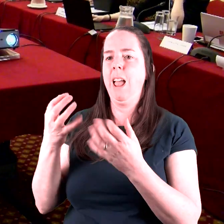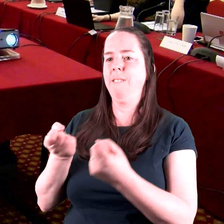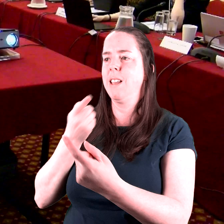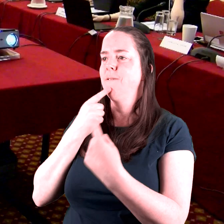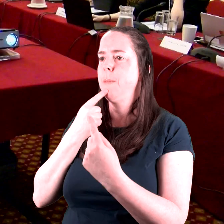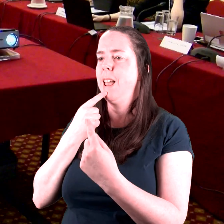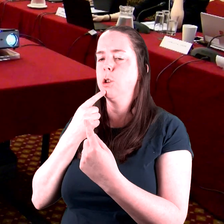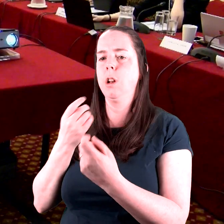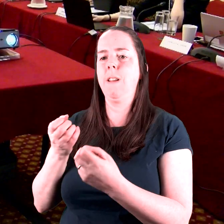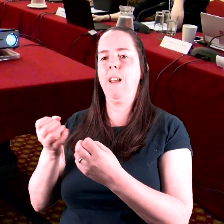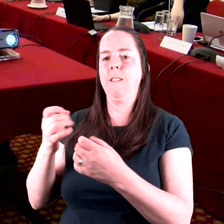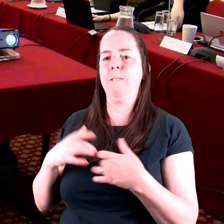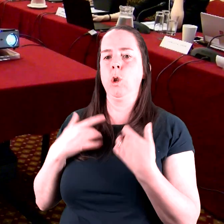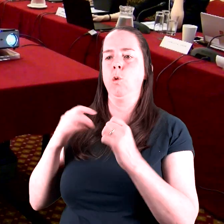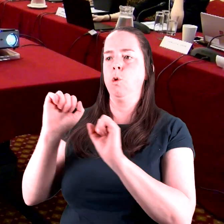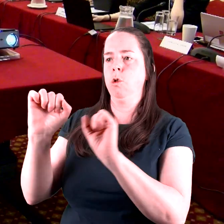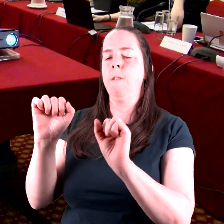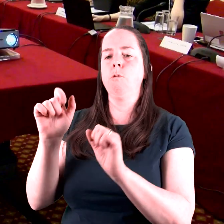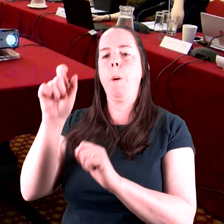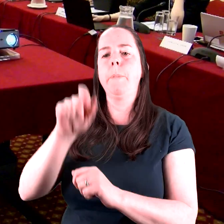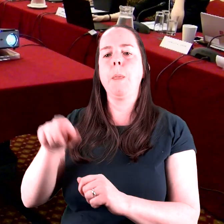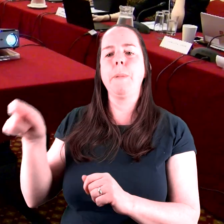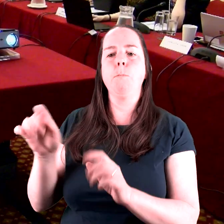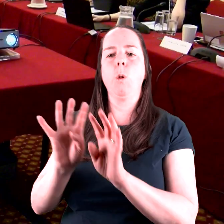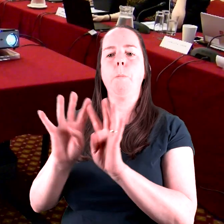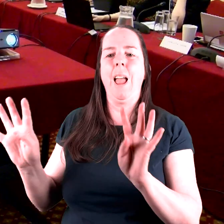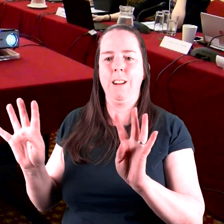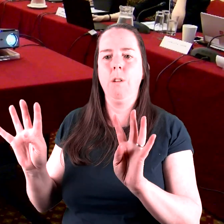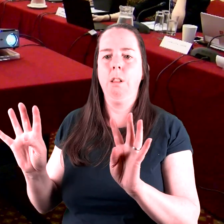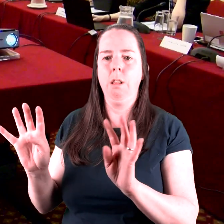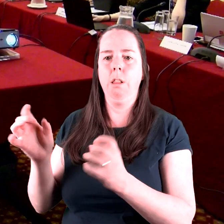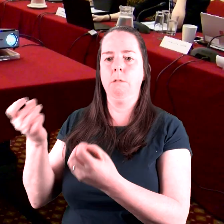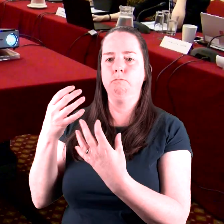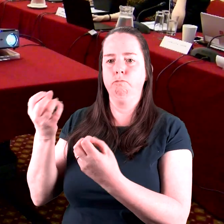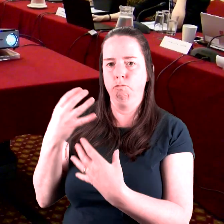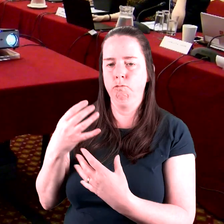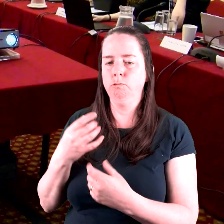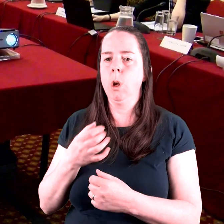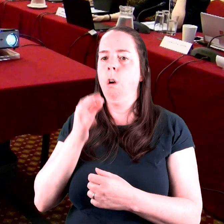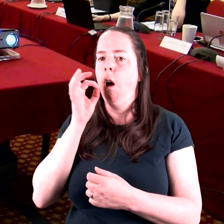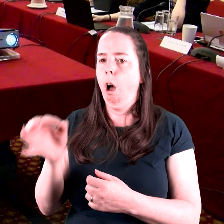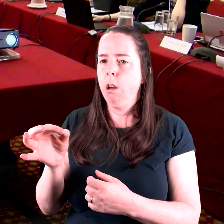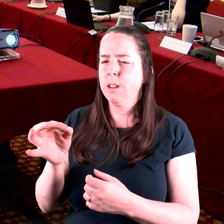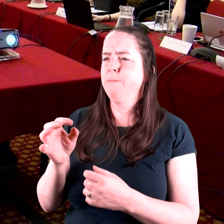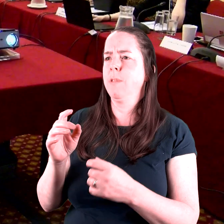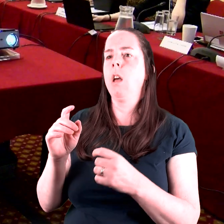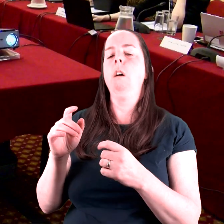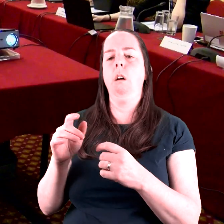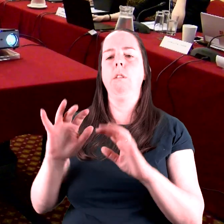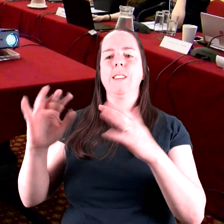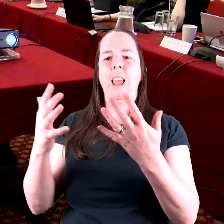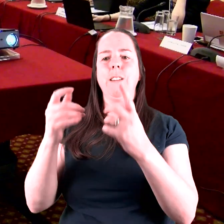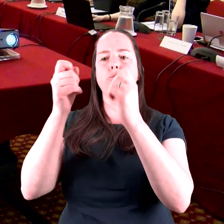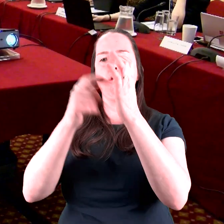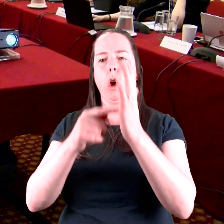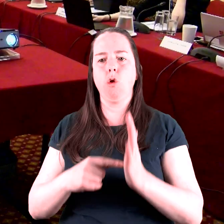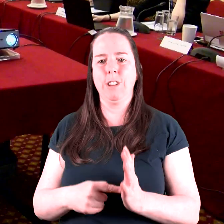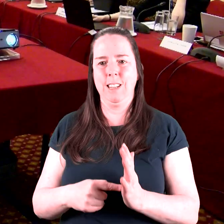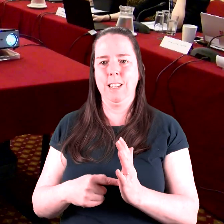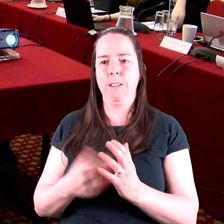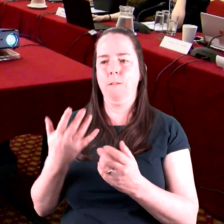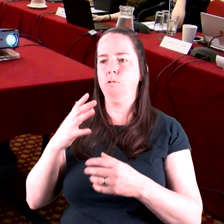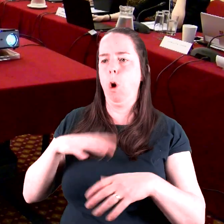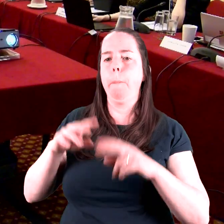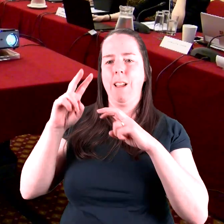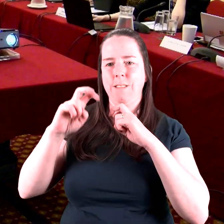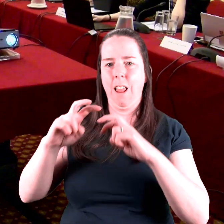board, and that was fed from information and views from the people panel we asked. As we saw 10 priorities emerge